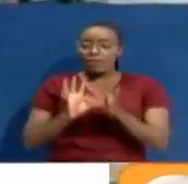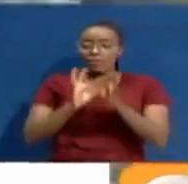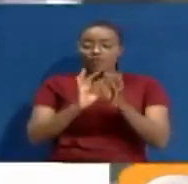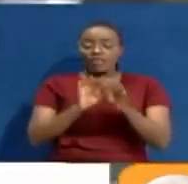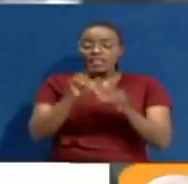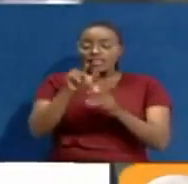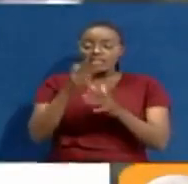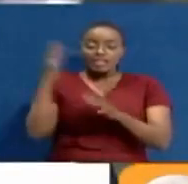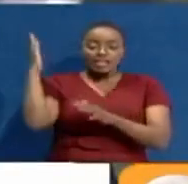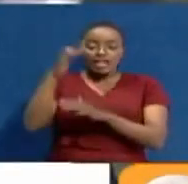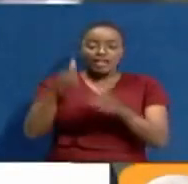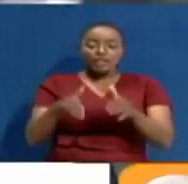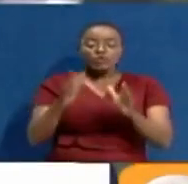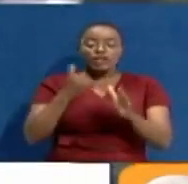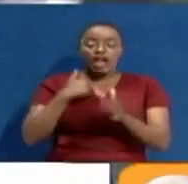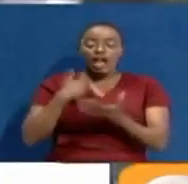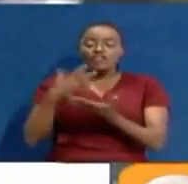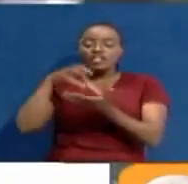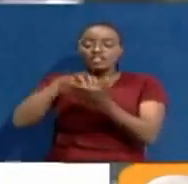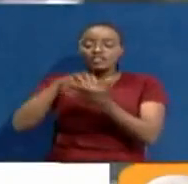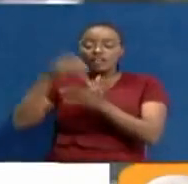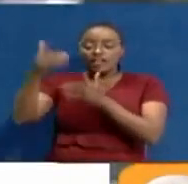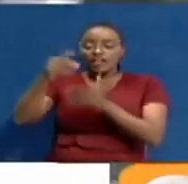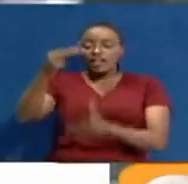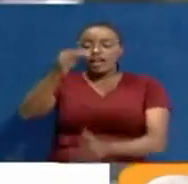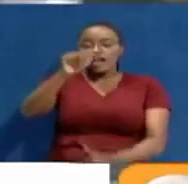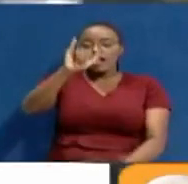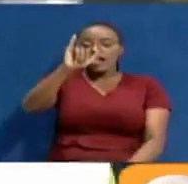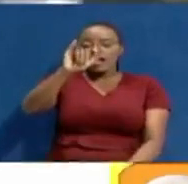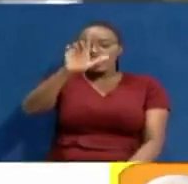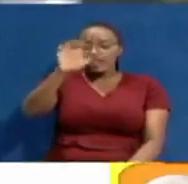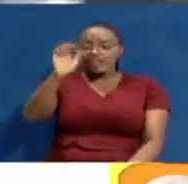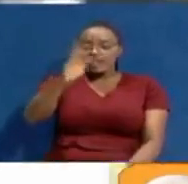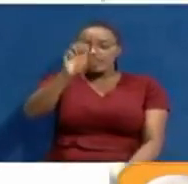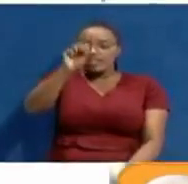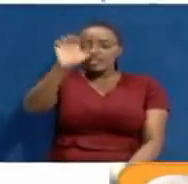expressway. So there'll be a station near Haisalas Avenue. Thank you very much, Azim. Thank you.